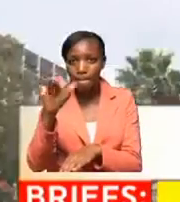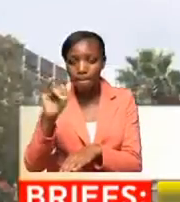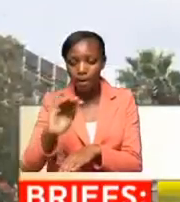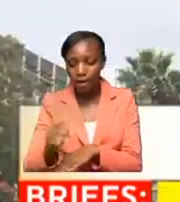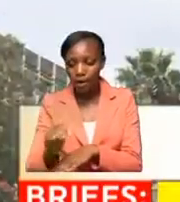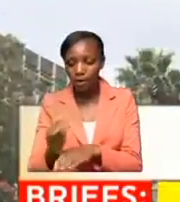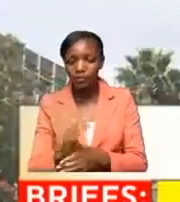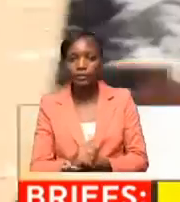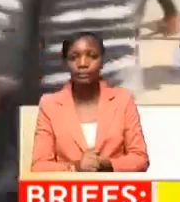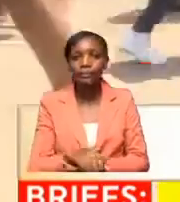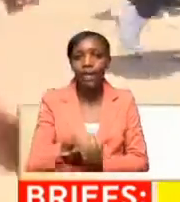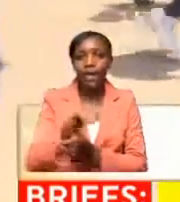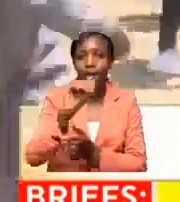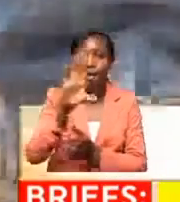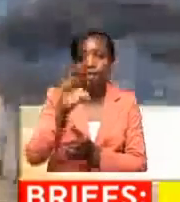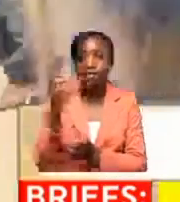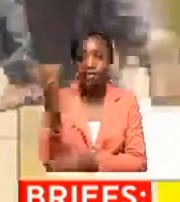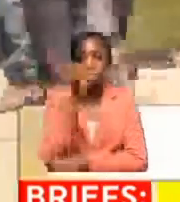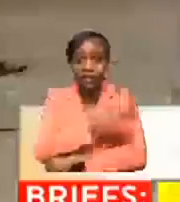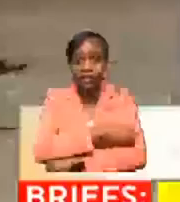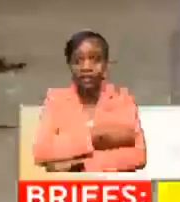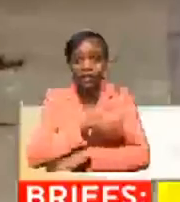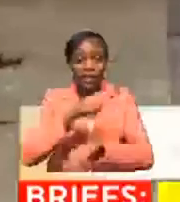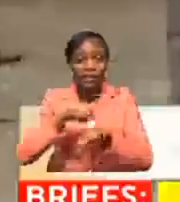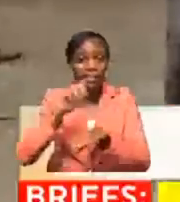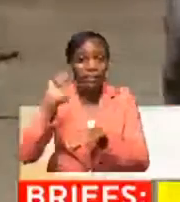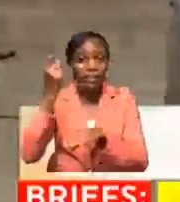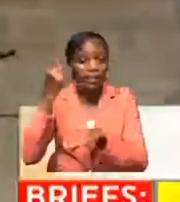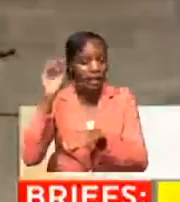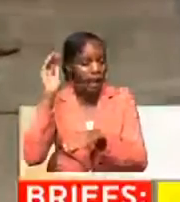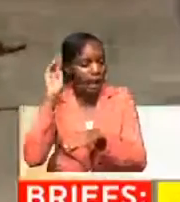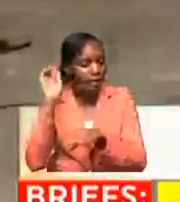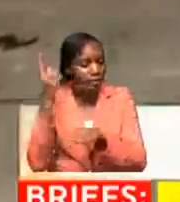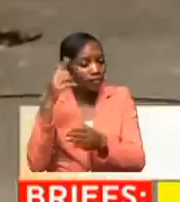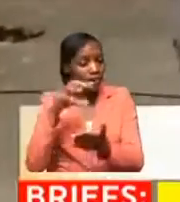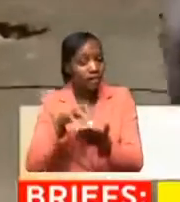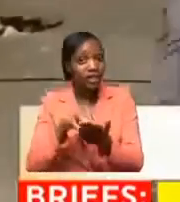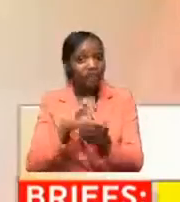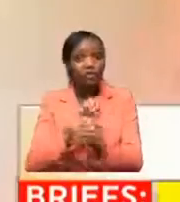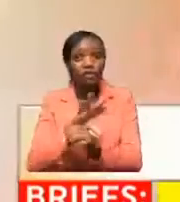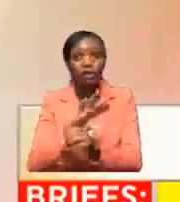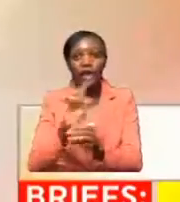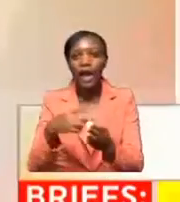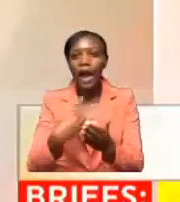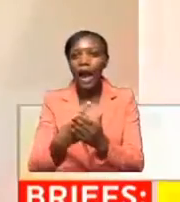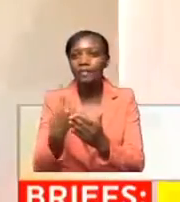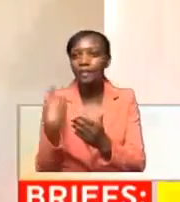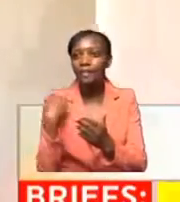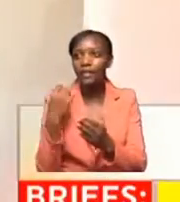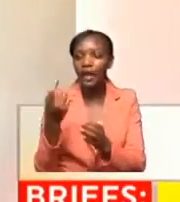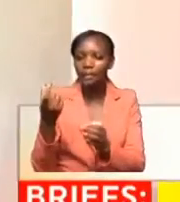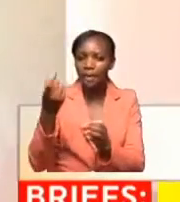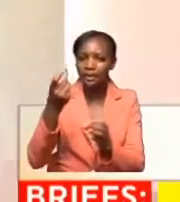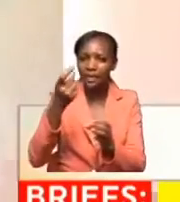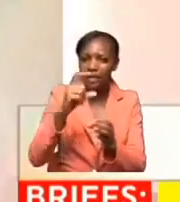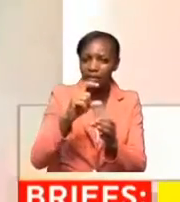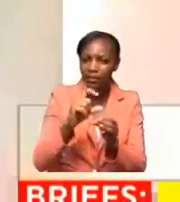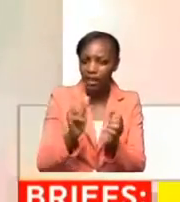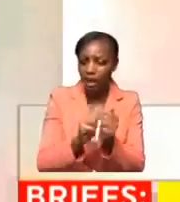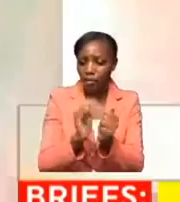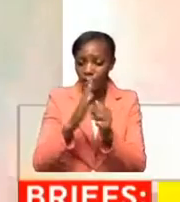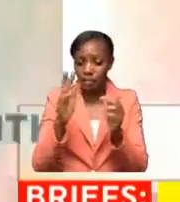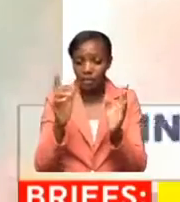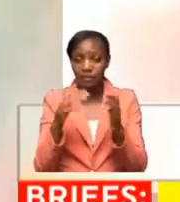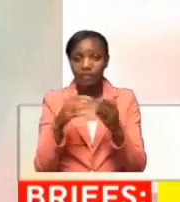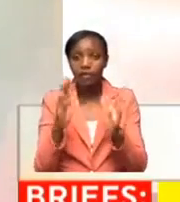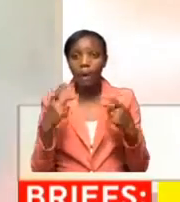50 days since Kenya reported its first COVID-19 case, and the numbers are increasing, with 15 more people